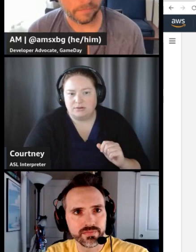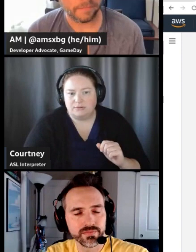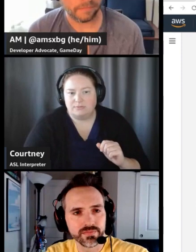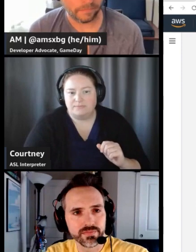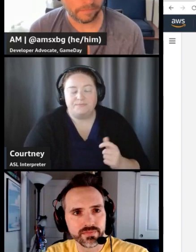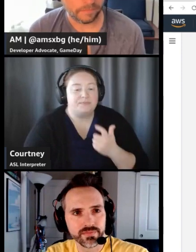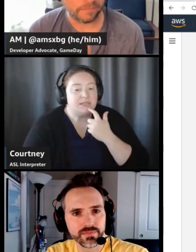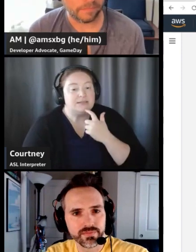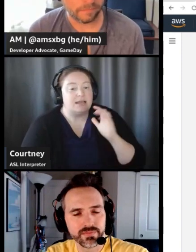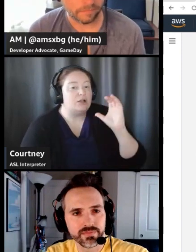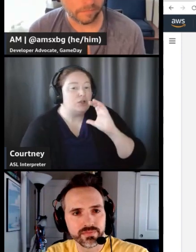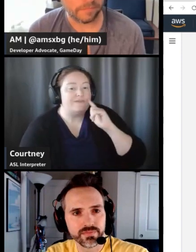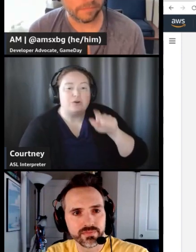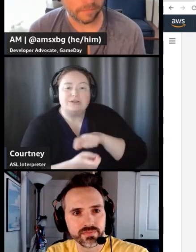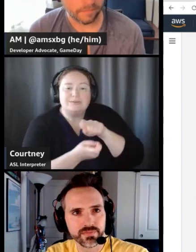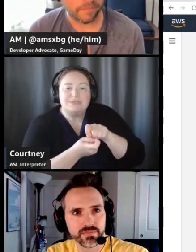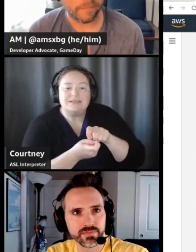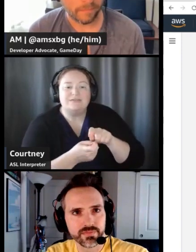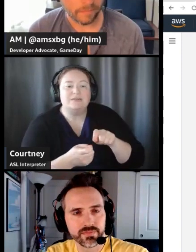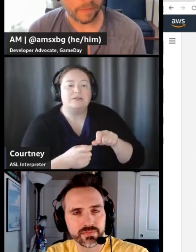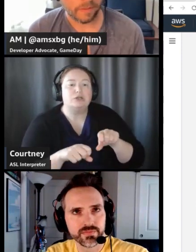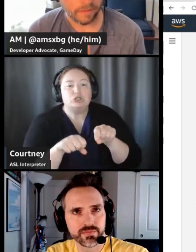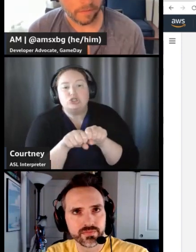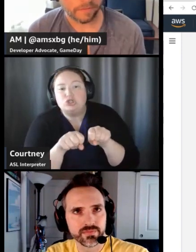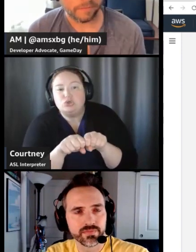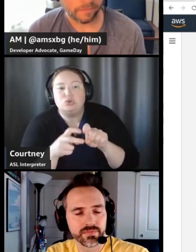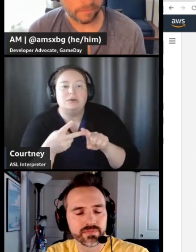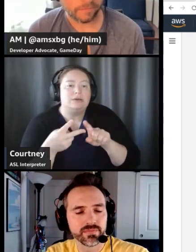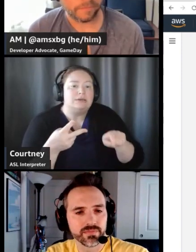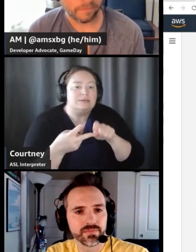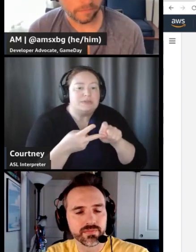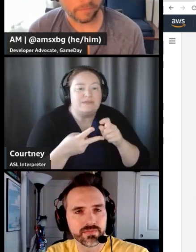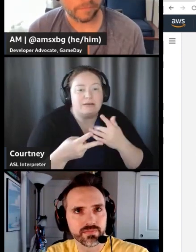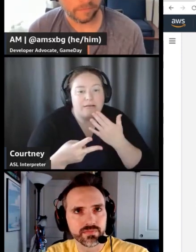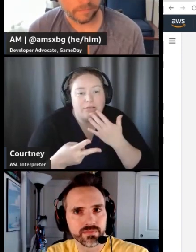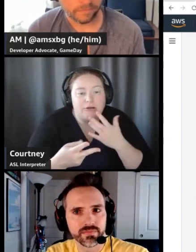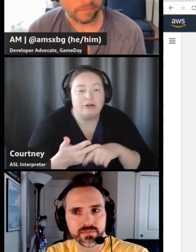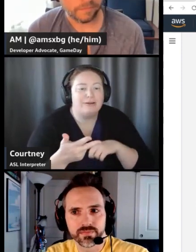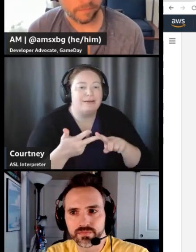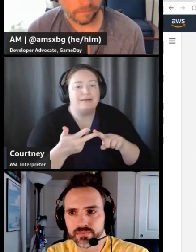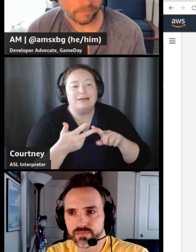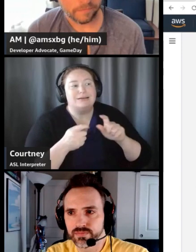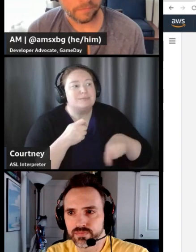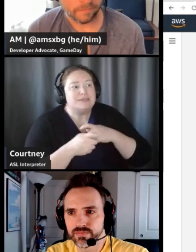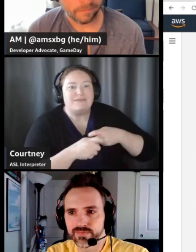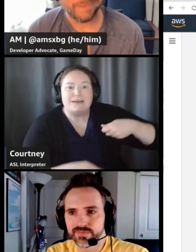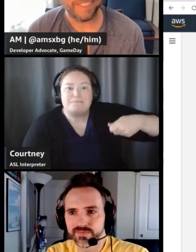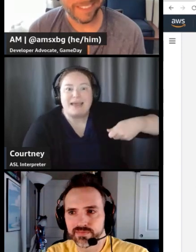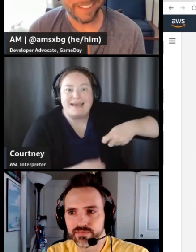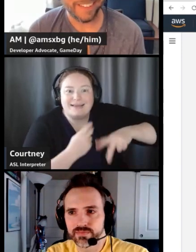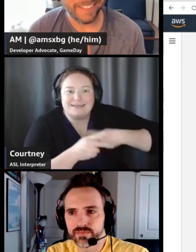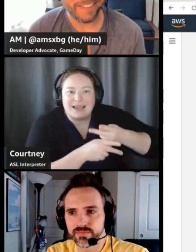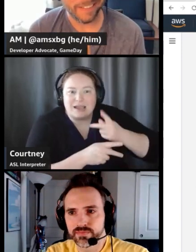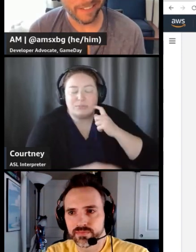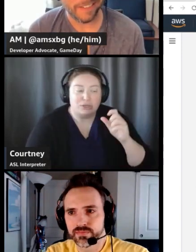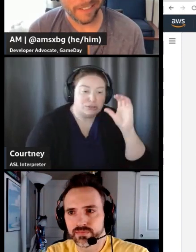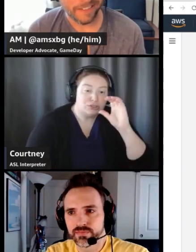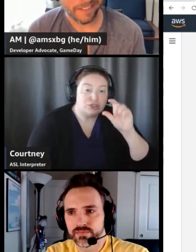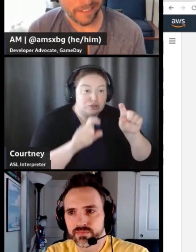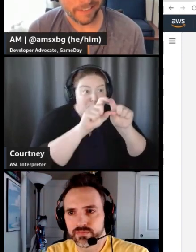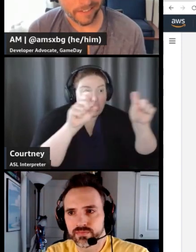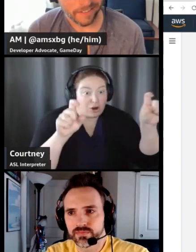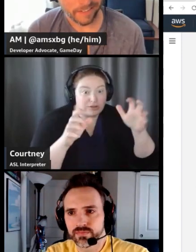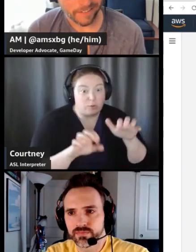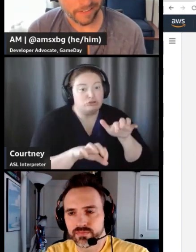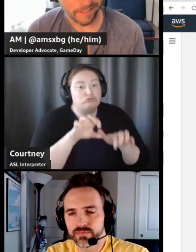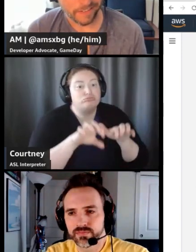looking for a particular shoe of a particular color, or you're looking for a particular bag, and they go to the search bar and they want to search, and